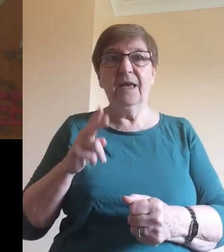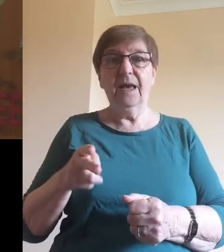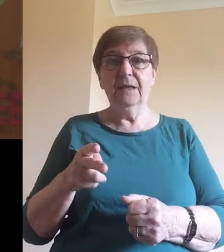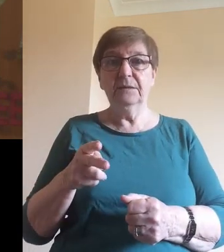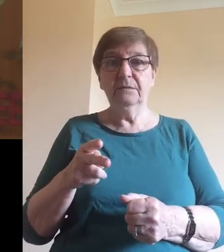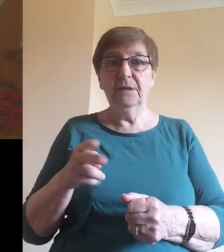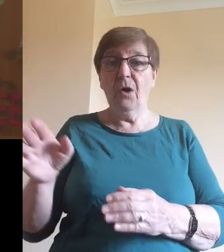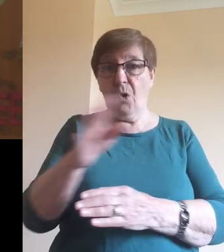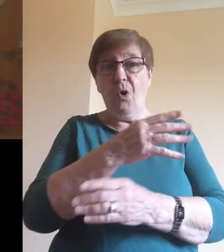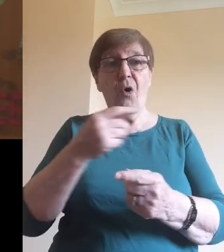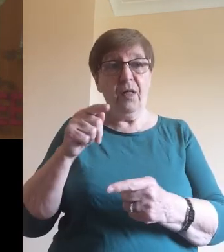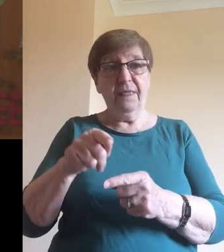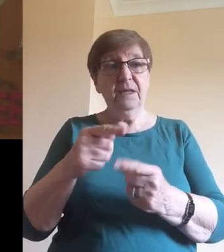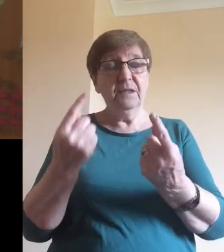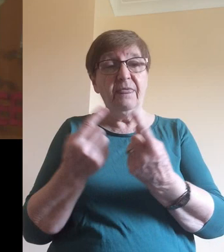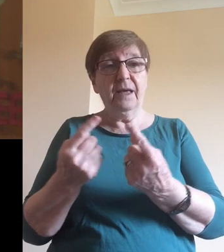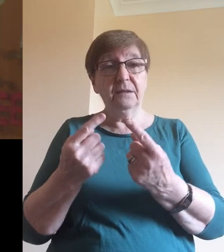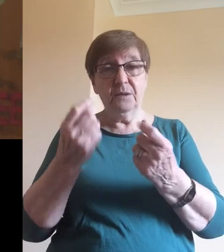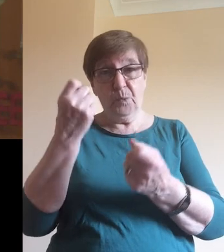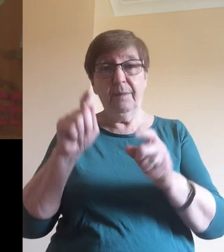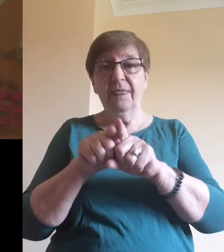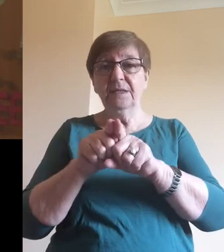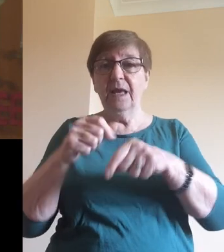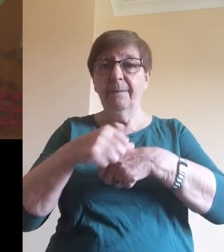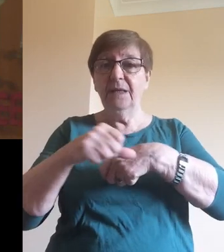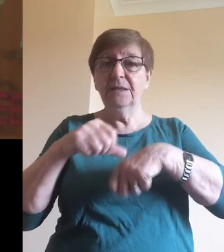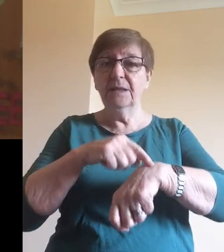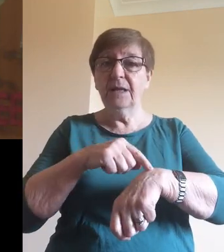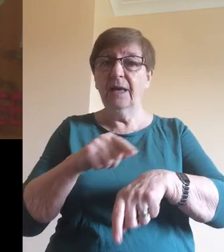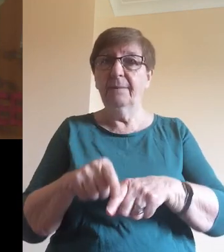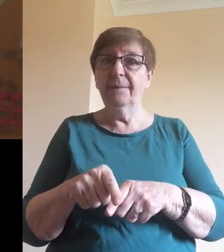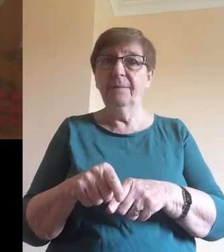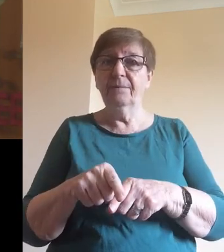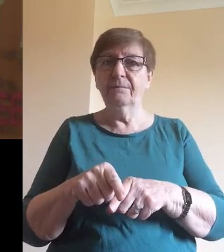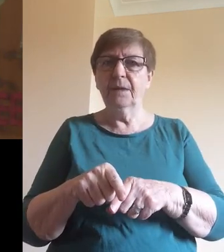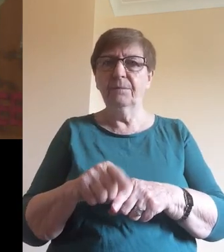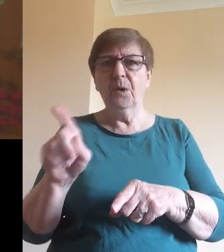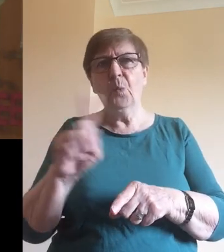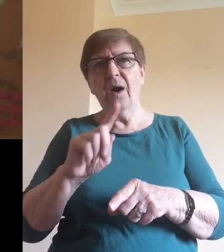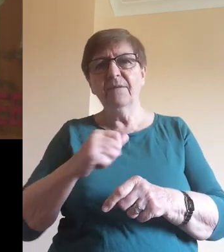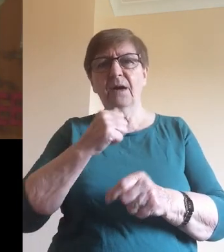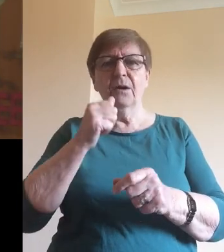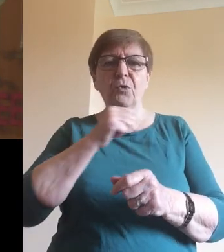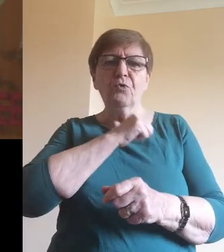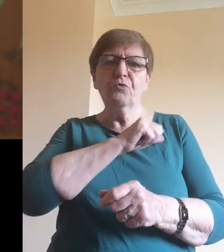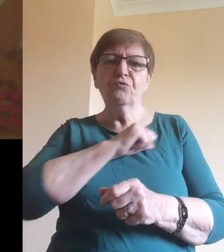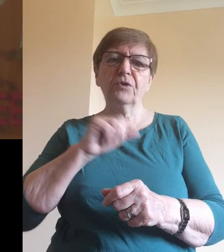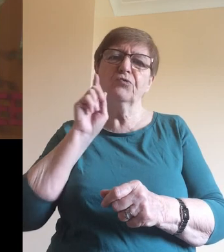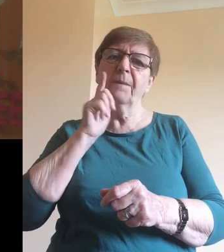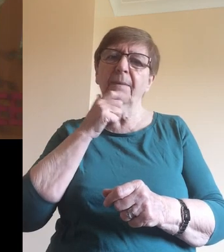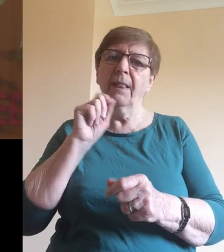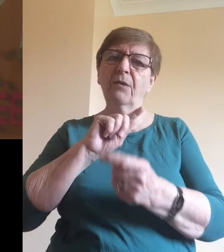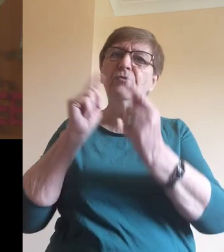Actually, all of these quite typical Easter themes. But whatever is the Christian response to where we